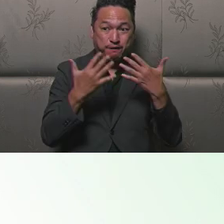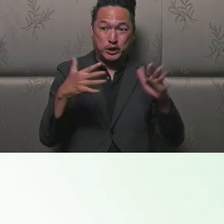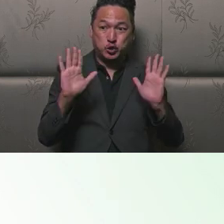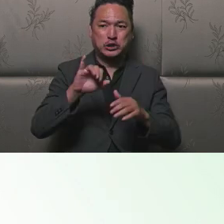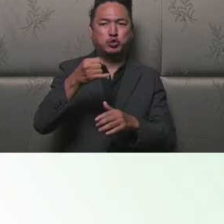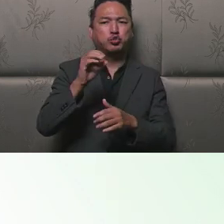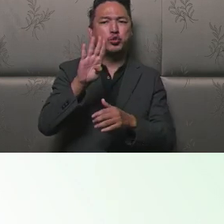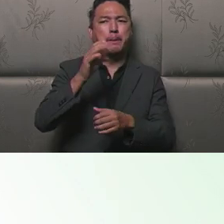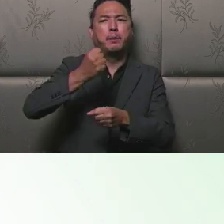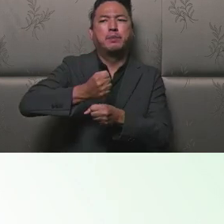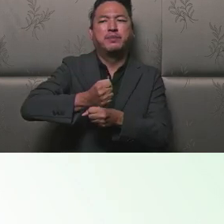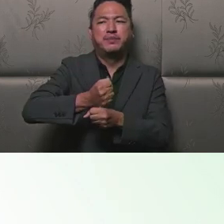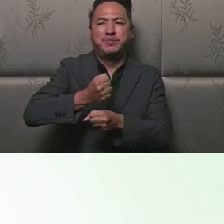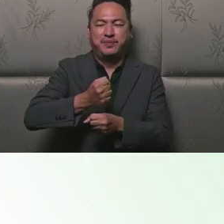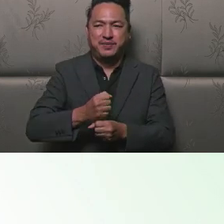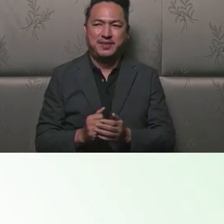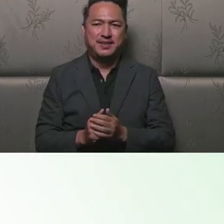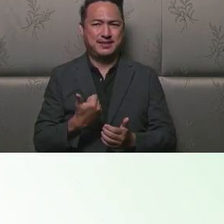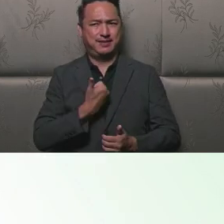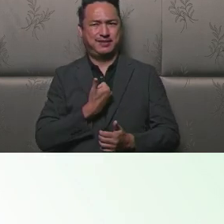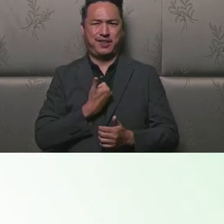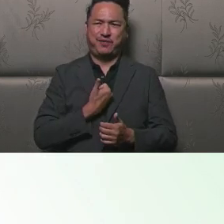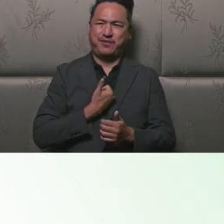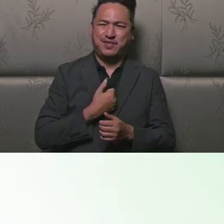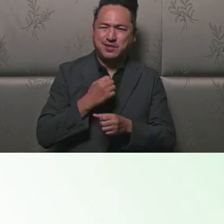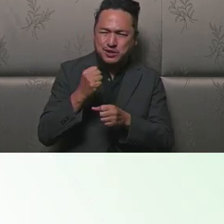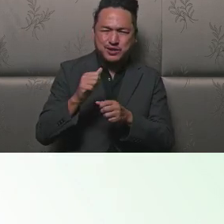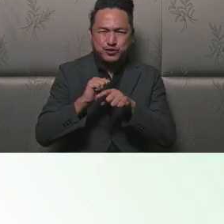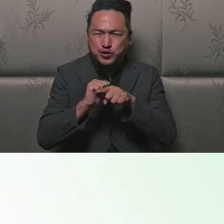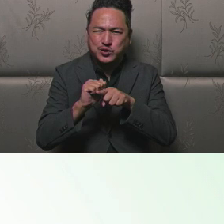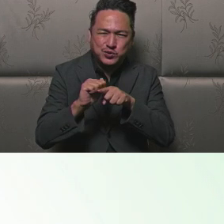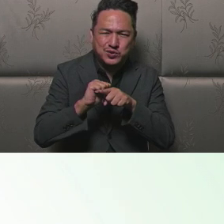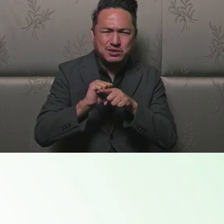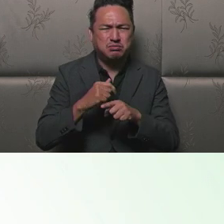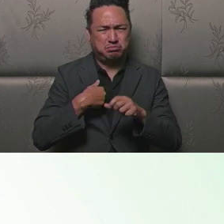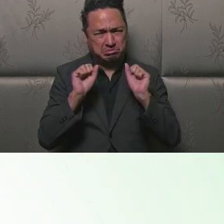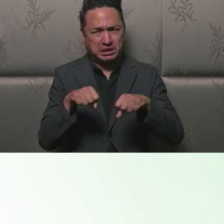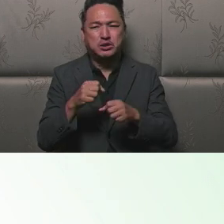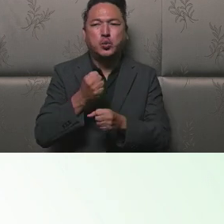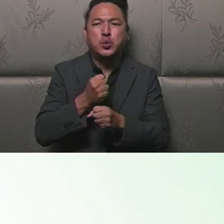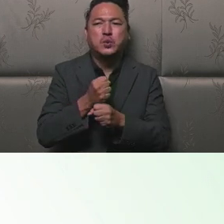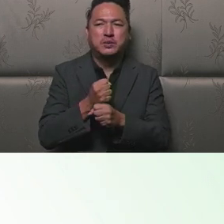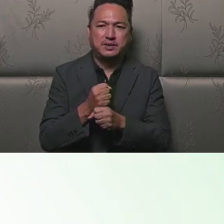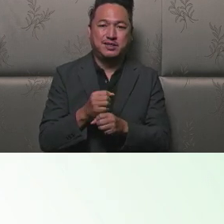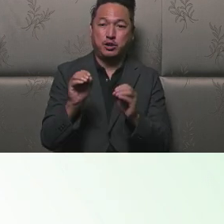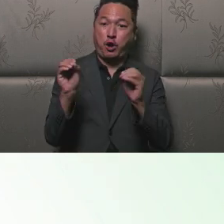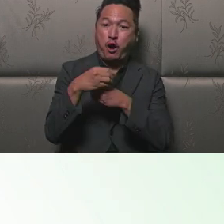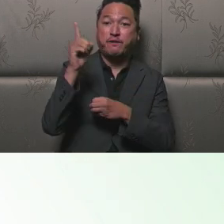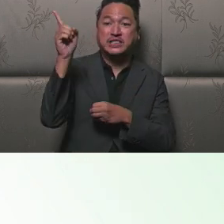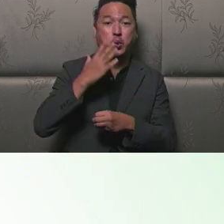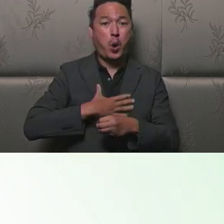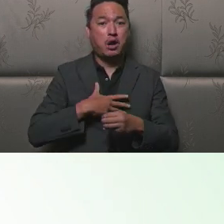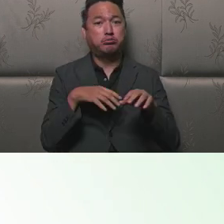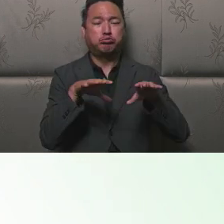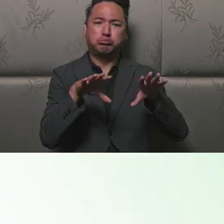gaps. The system enables adult learners because you have to be over 18 with a high school diploma, so mostly it's for